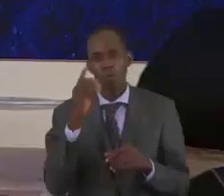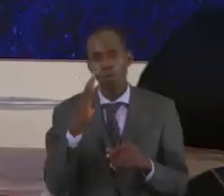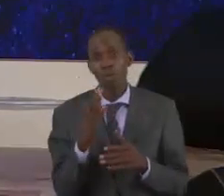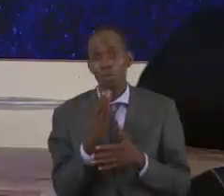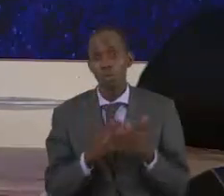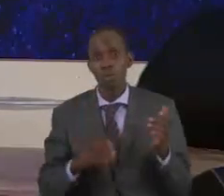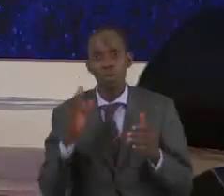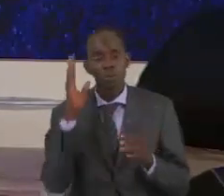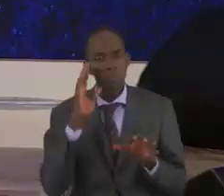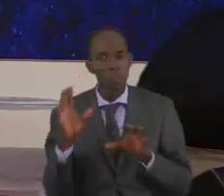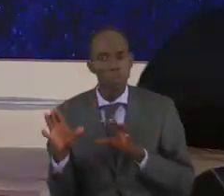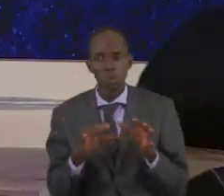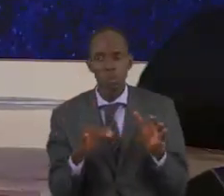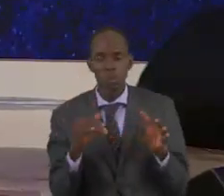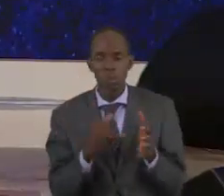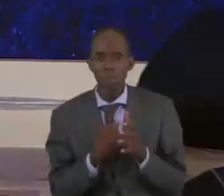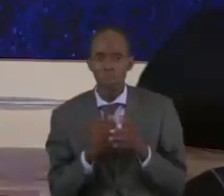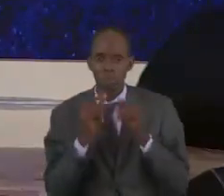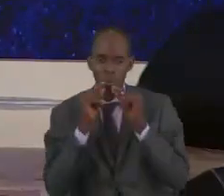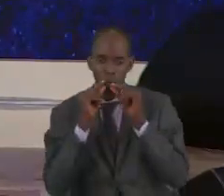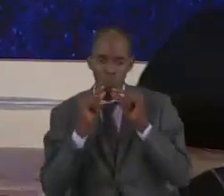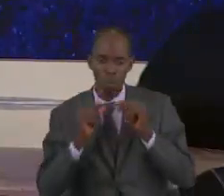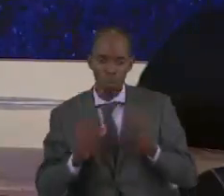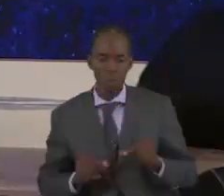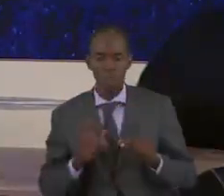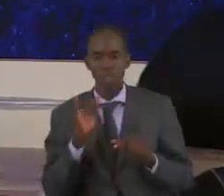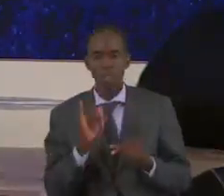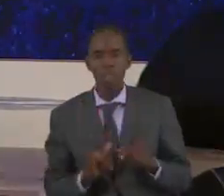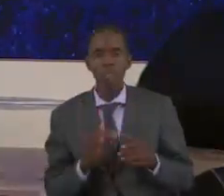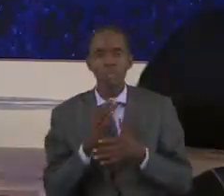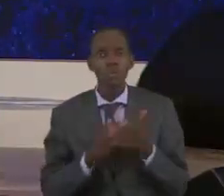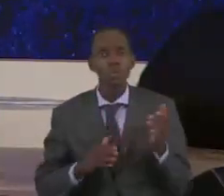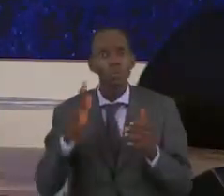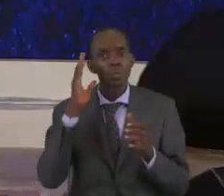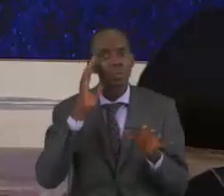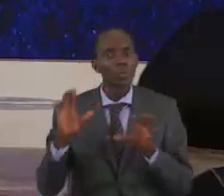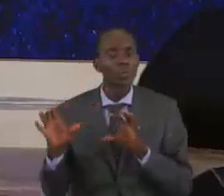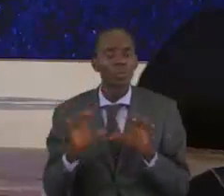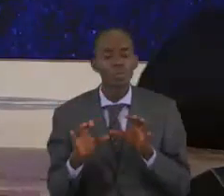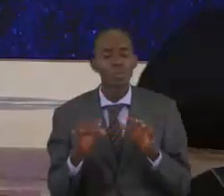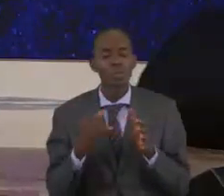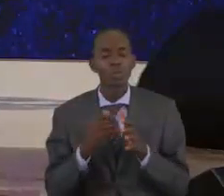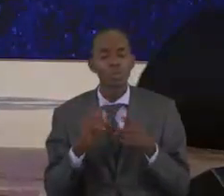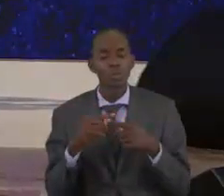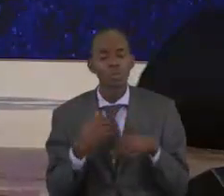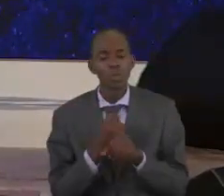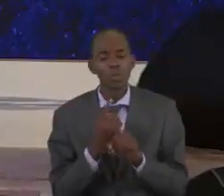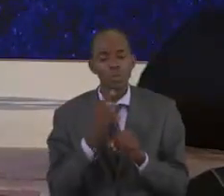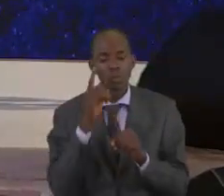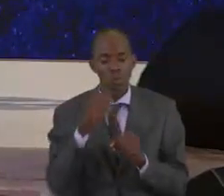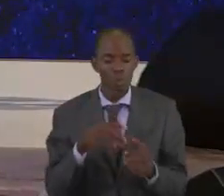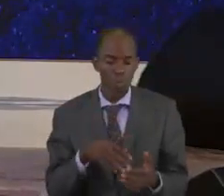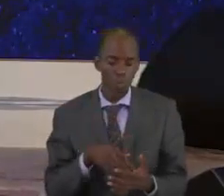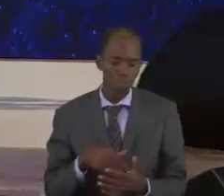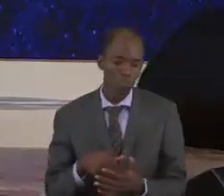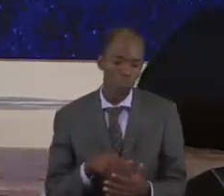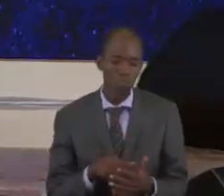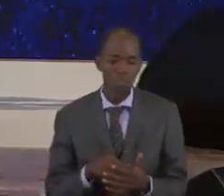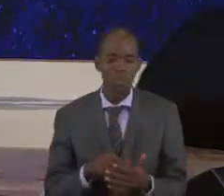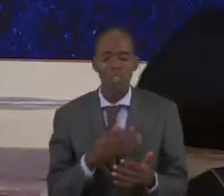it methodically. Some will do it trying to make you bend and trying to make you yield to